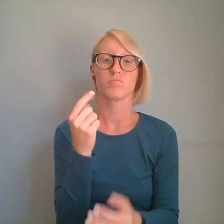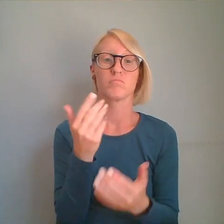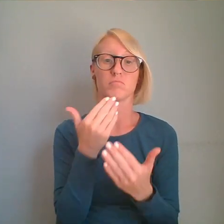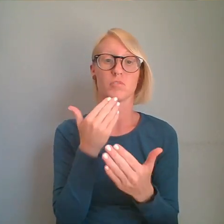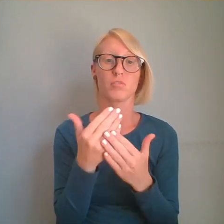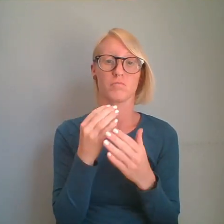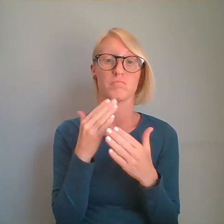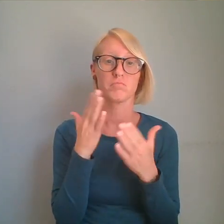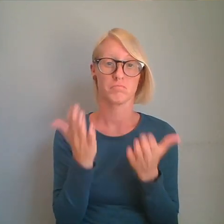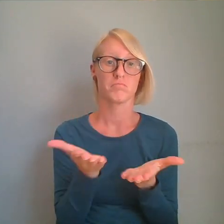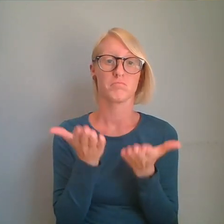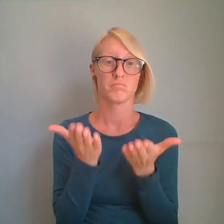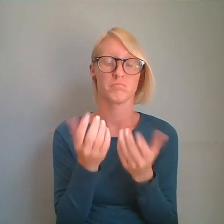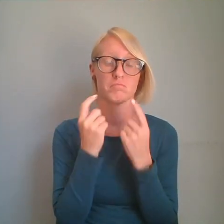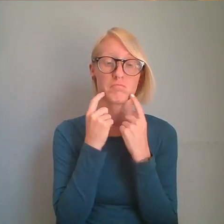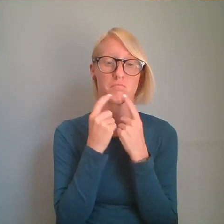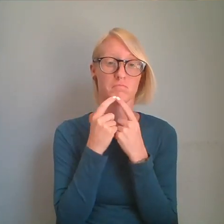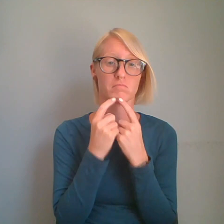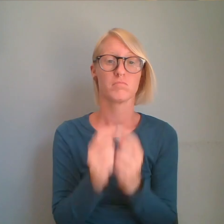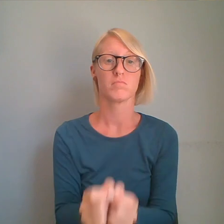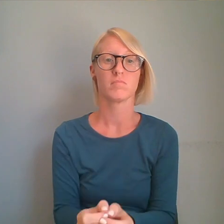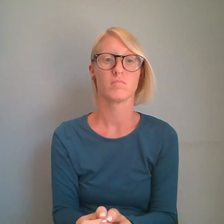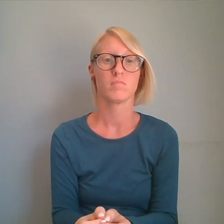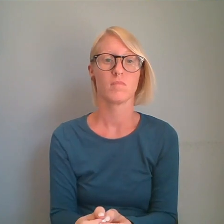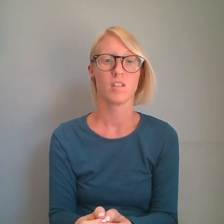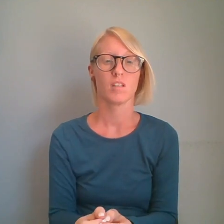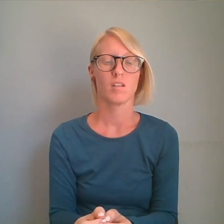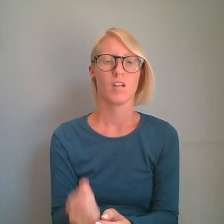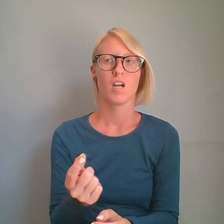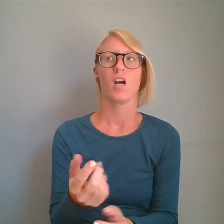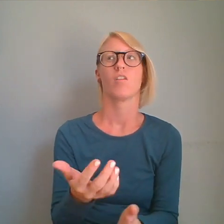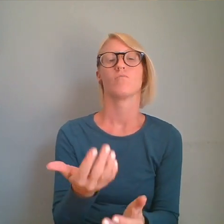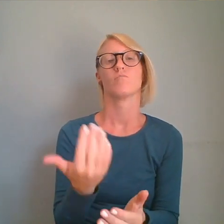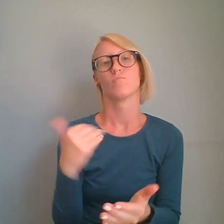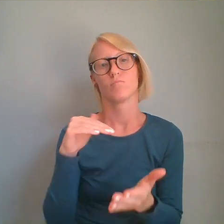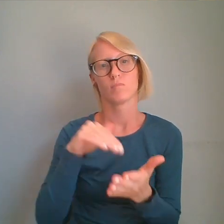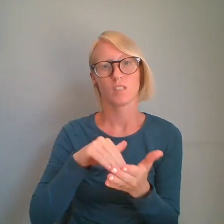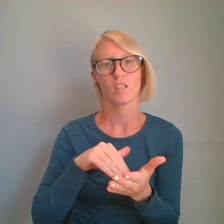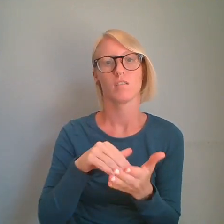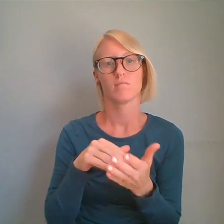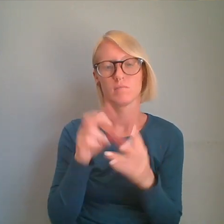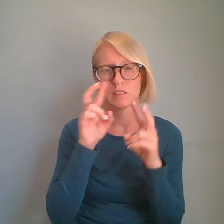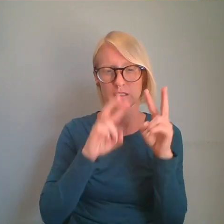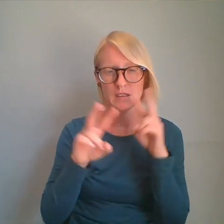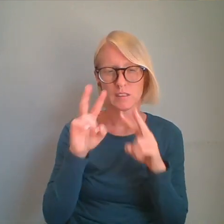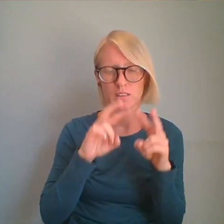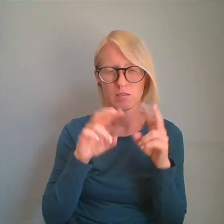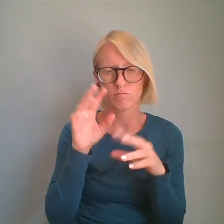I'm going to go back and check.